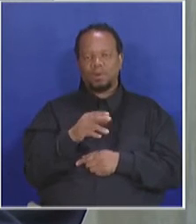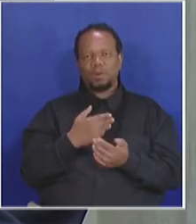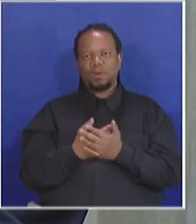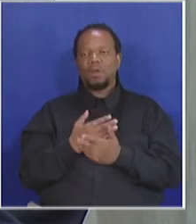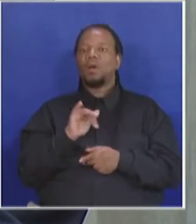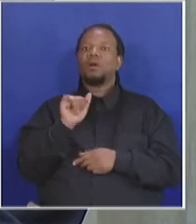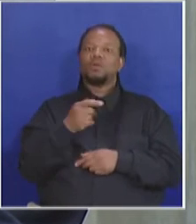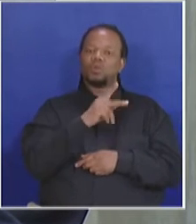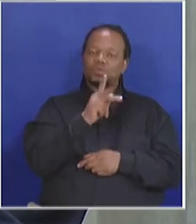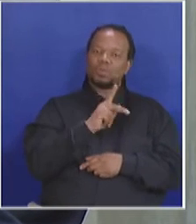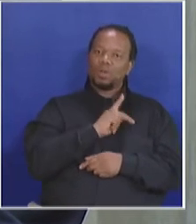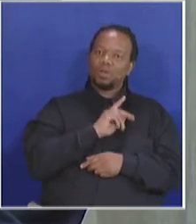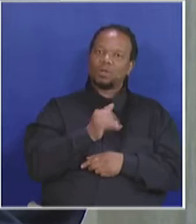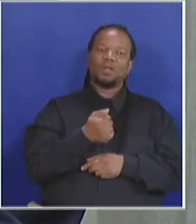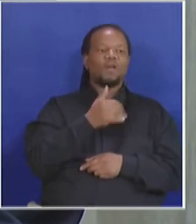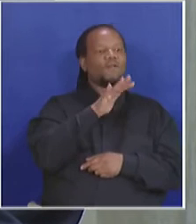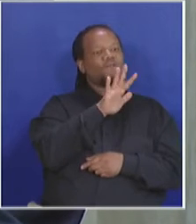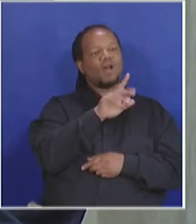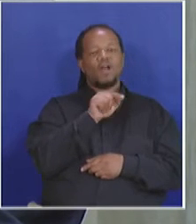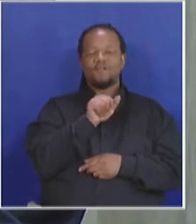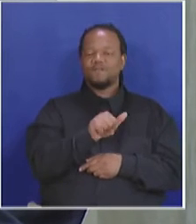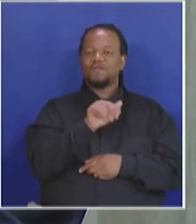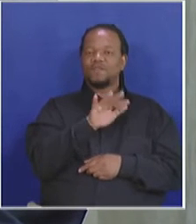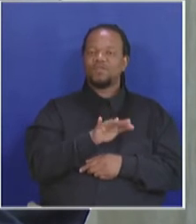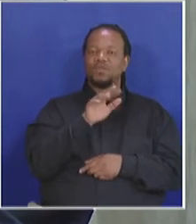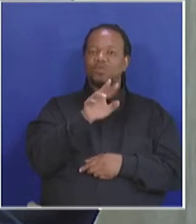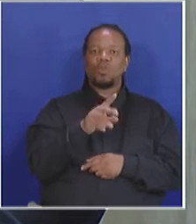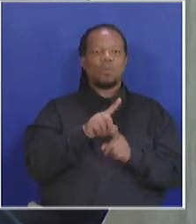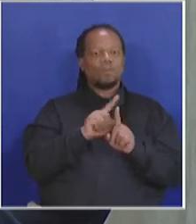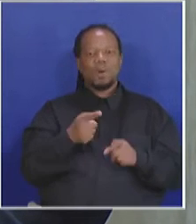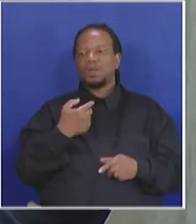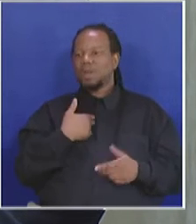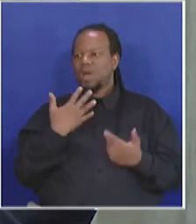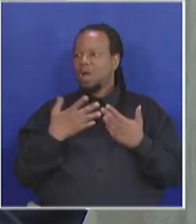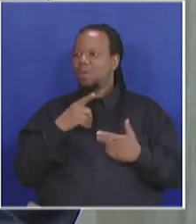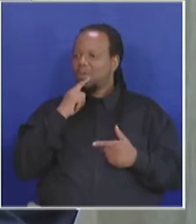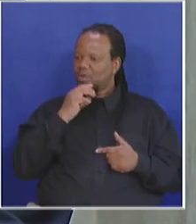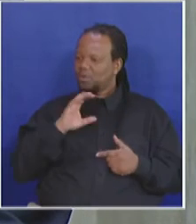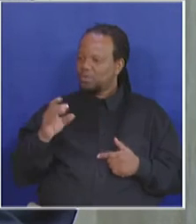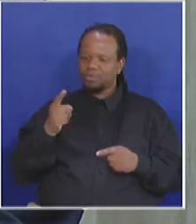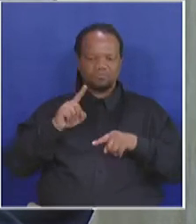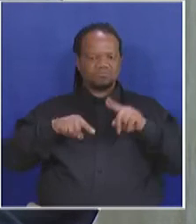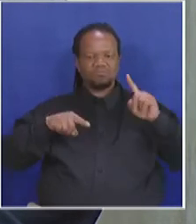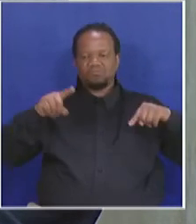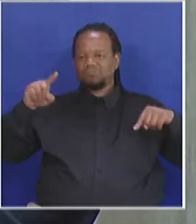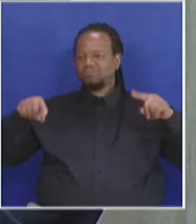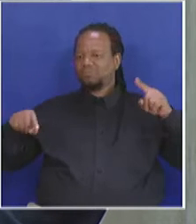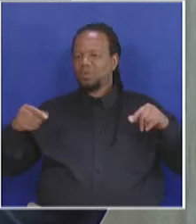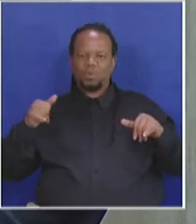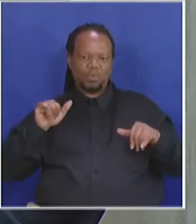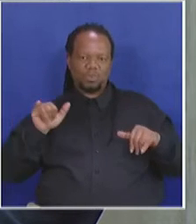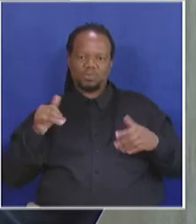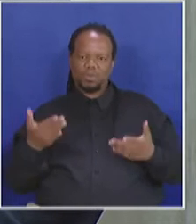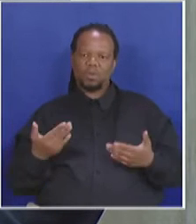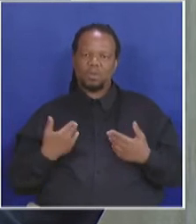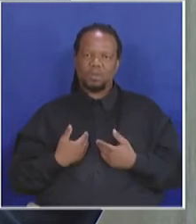of 552 million. We ended up not knowing as Parliament as to which figure to take as an official figure. The project